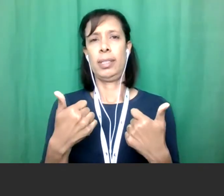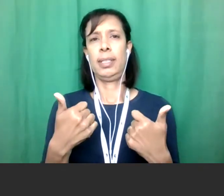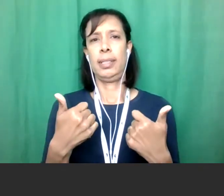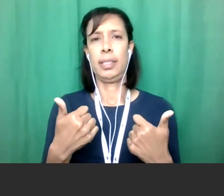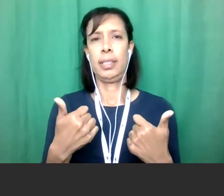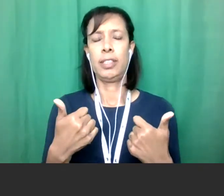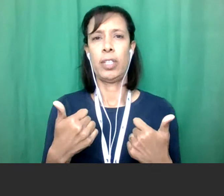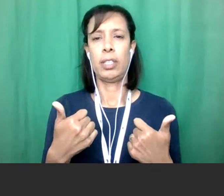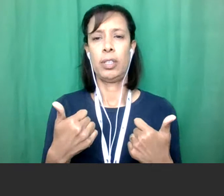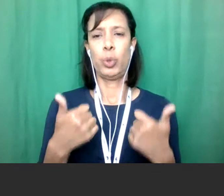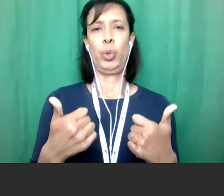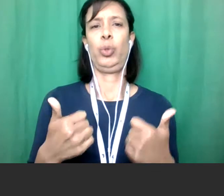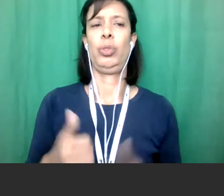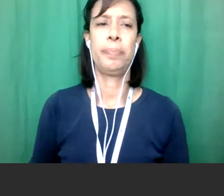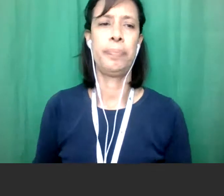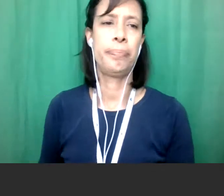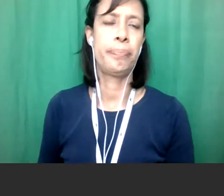Good.